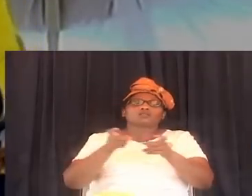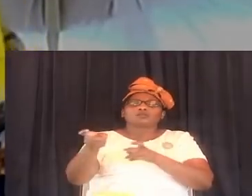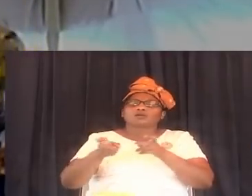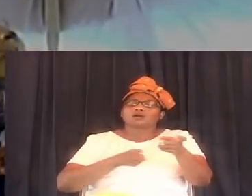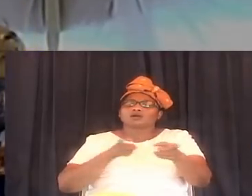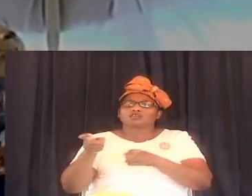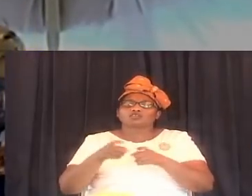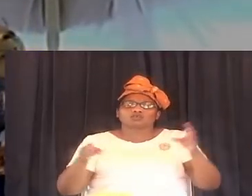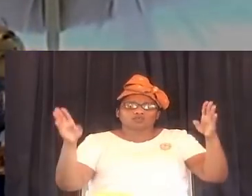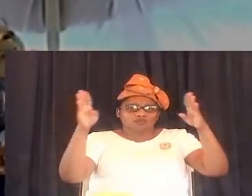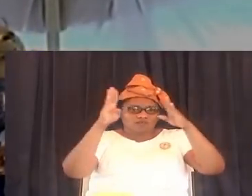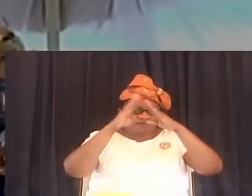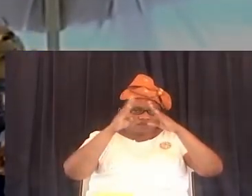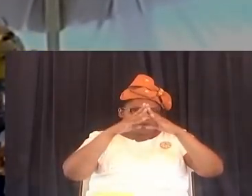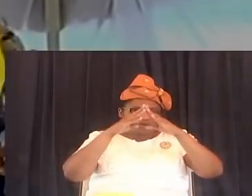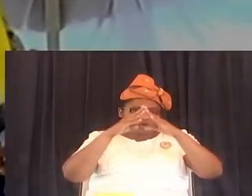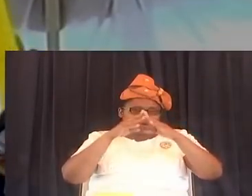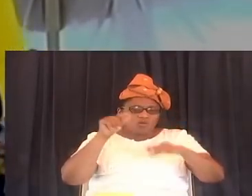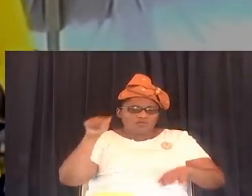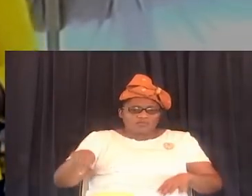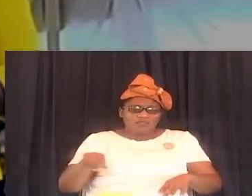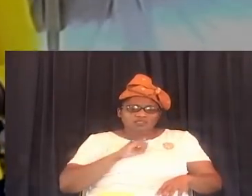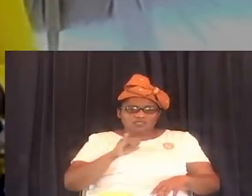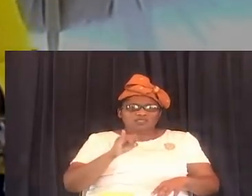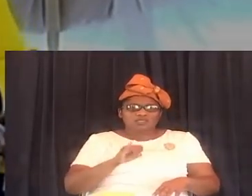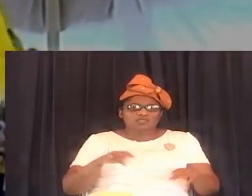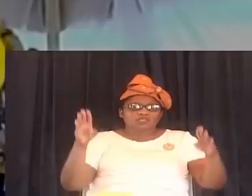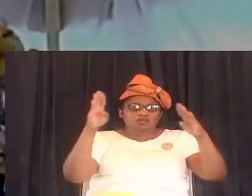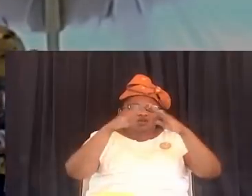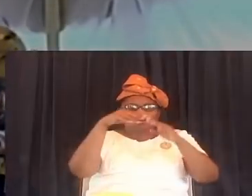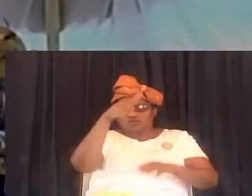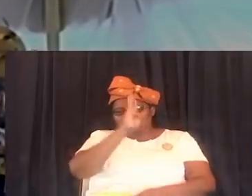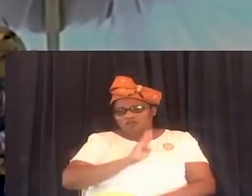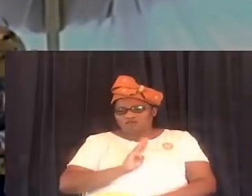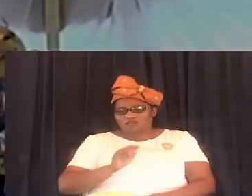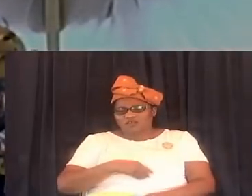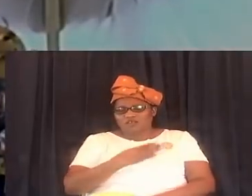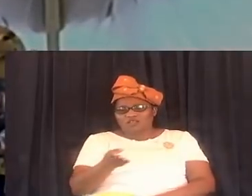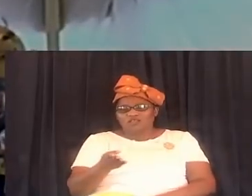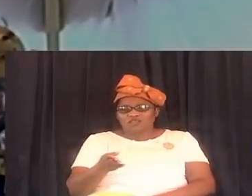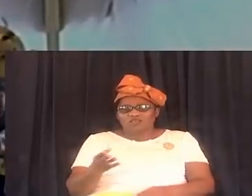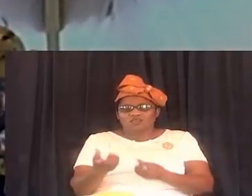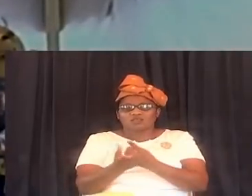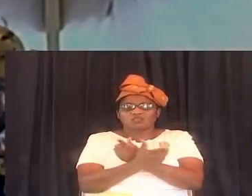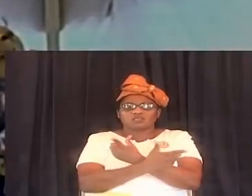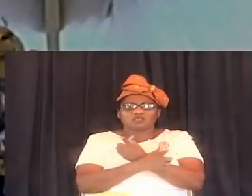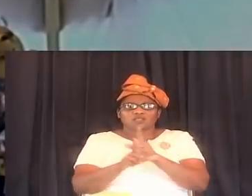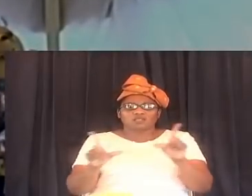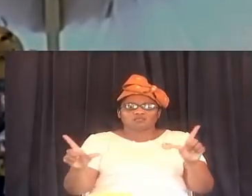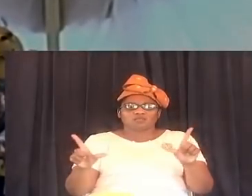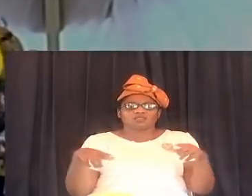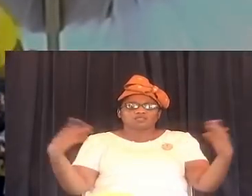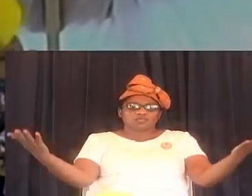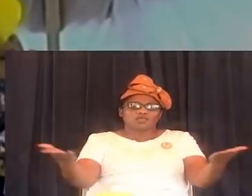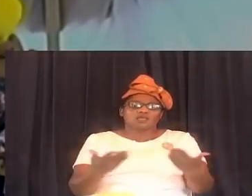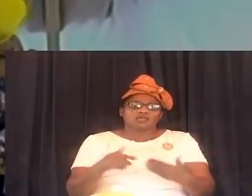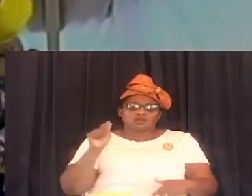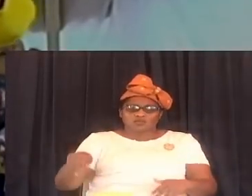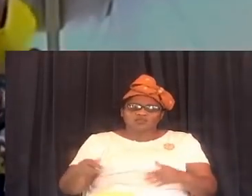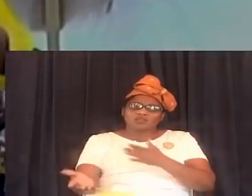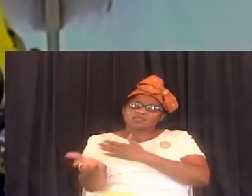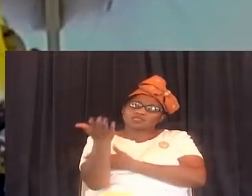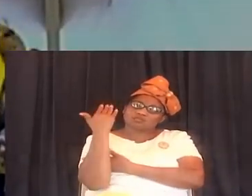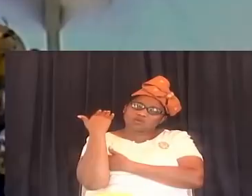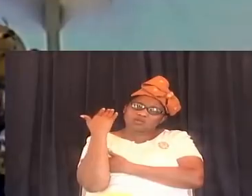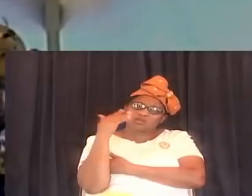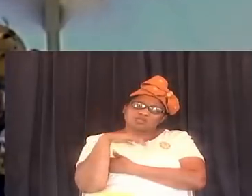mighty God. This is the house of God. And there is a lot of liberty in this place this morning. And we're just asking you right